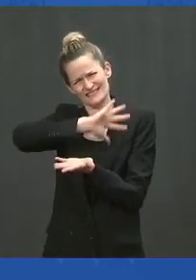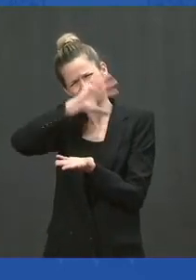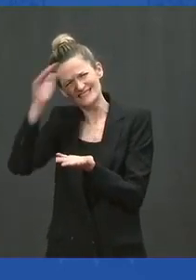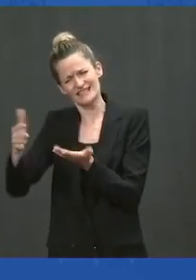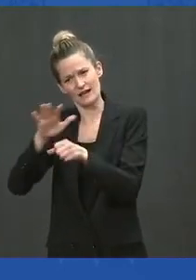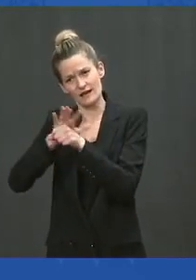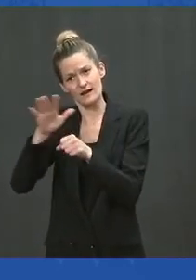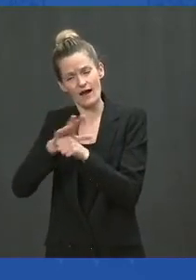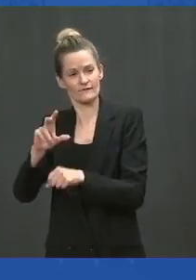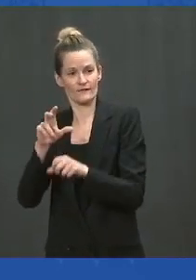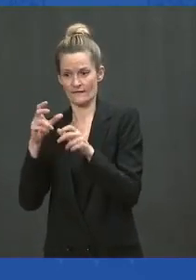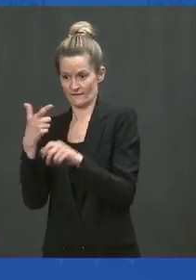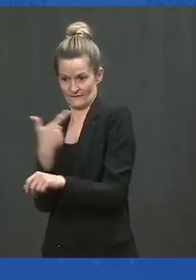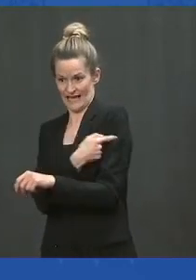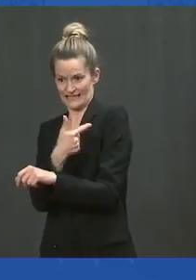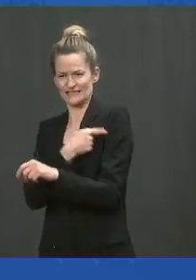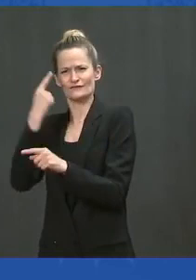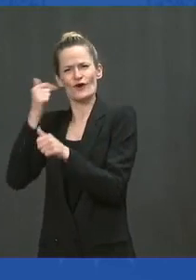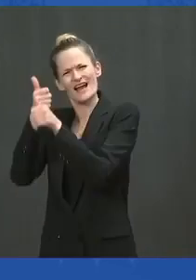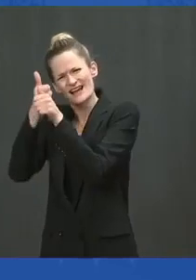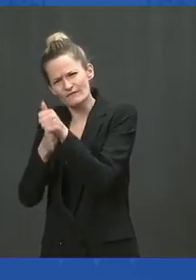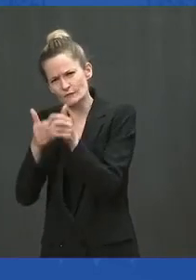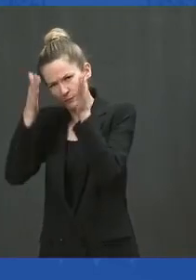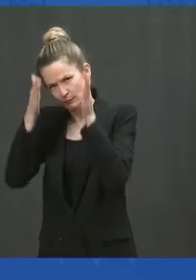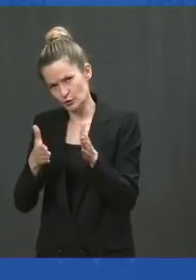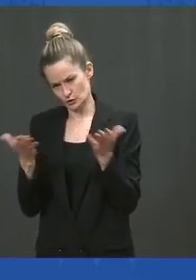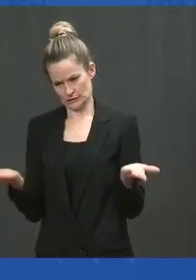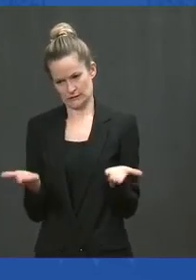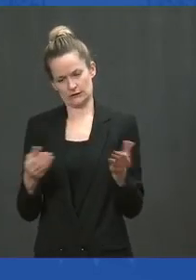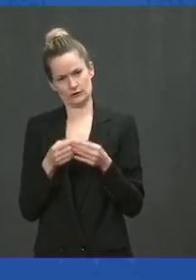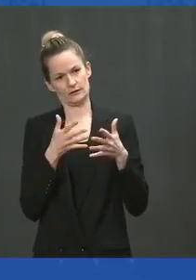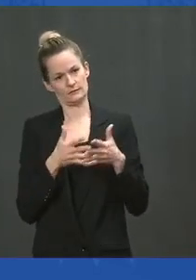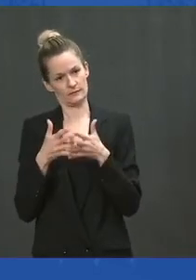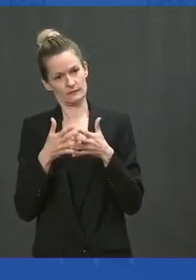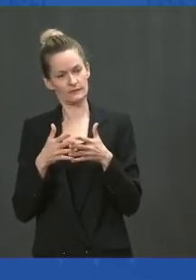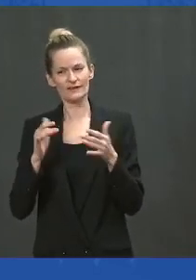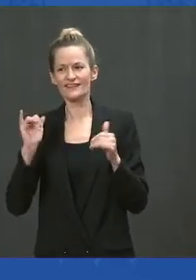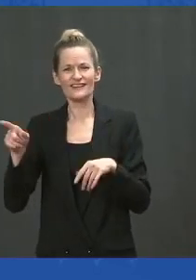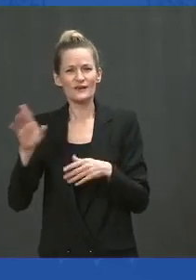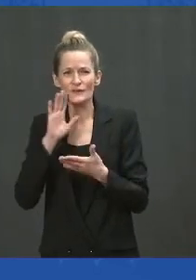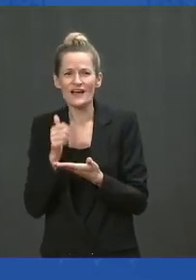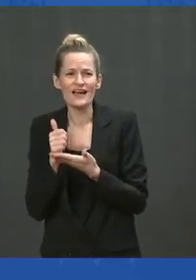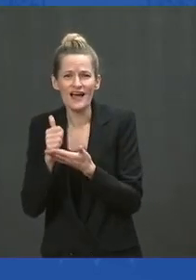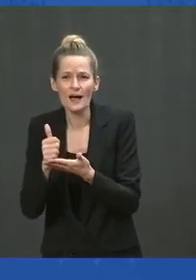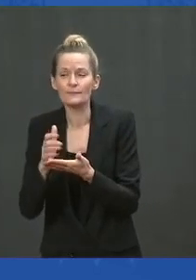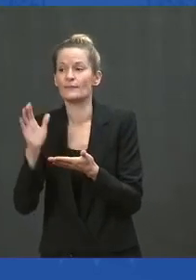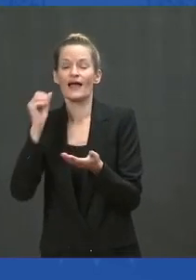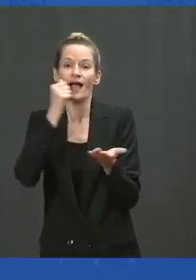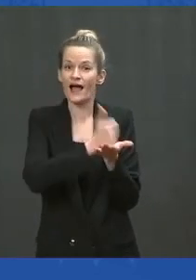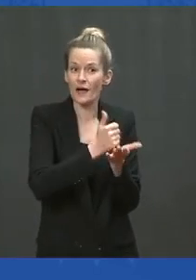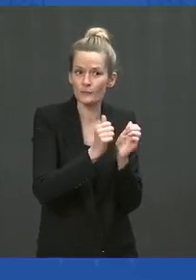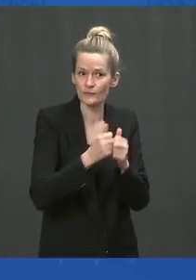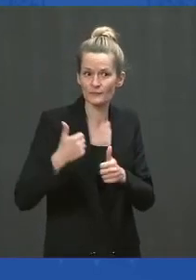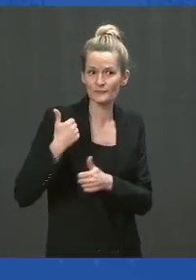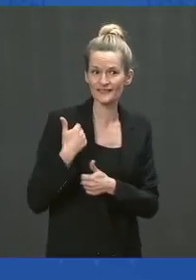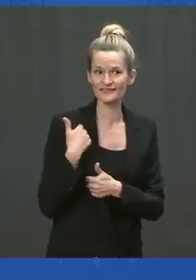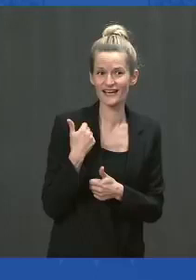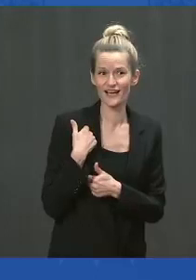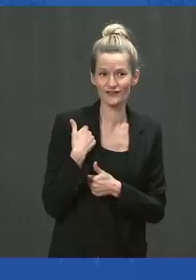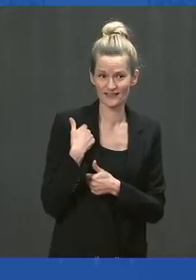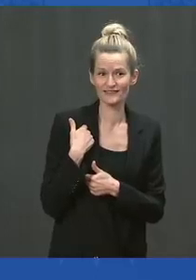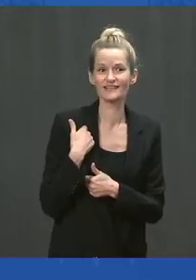because of the help of everyone, from the military to civilian efforts, we carried out one of the most difficult logistical challenges in our nation's